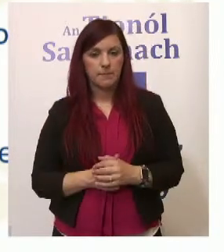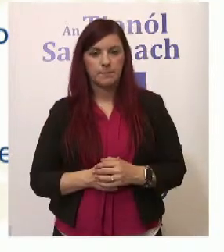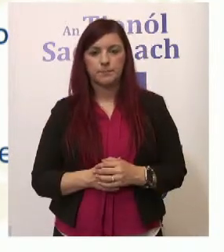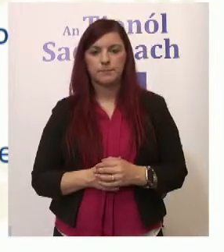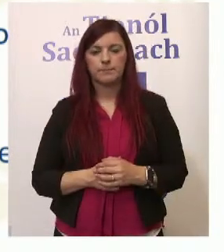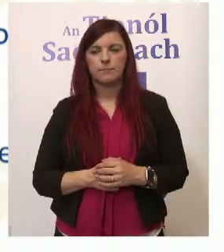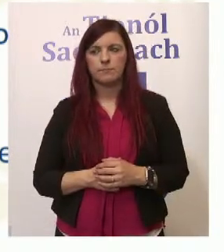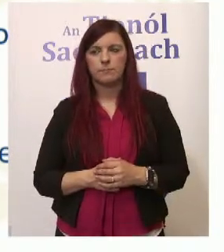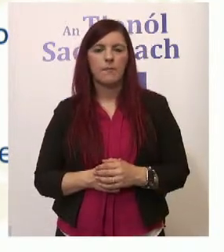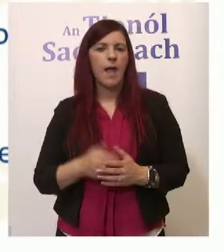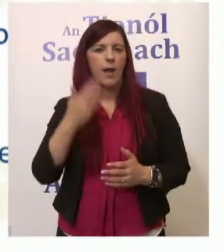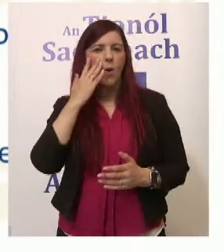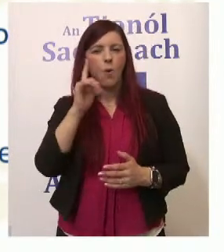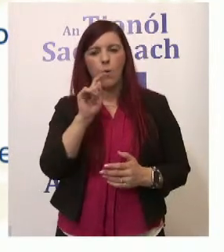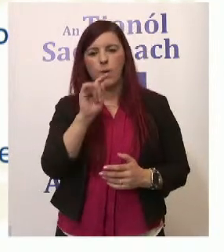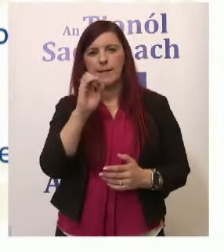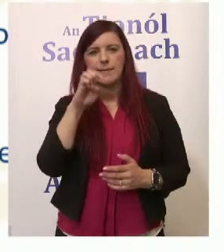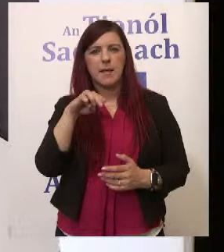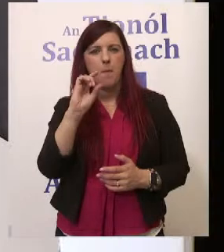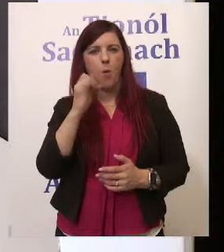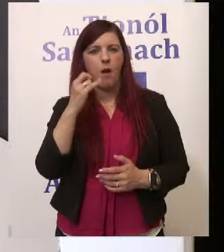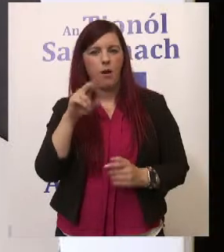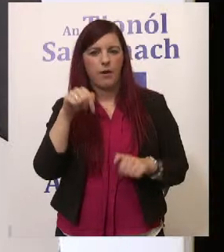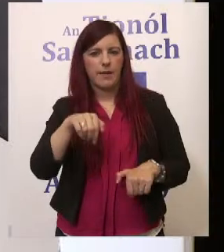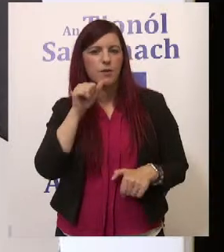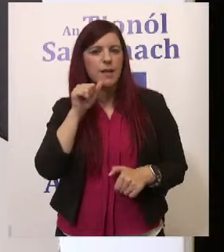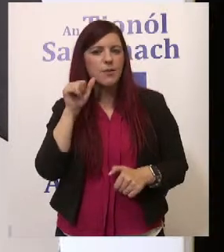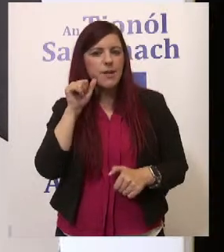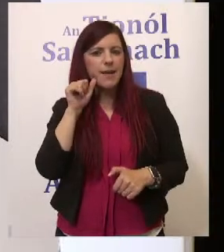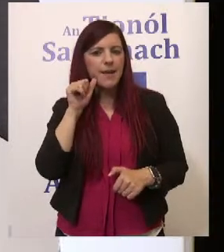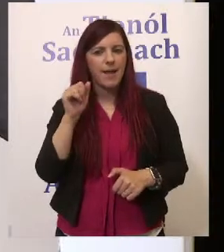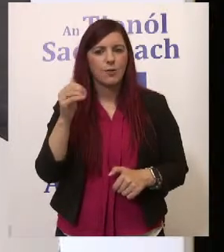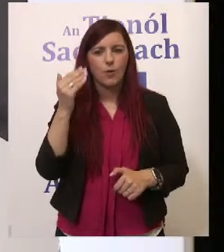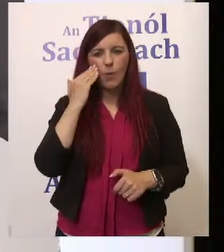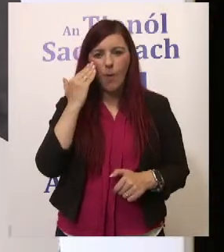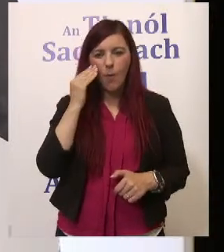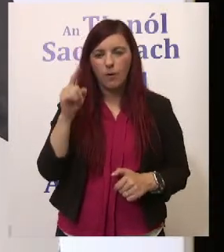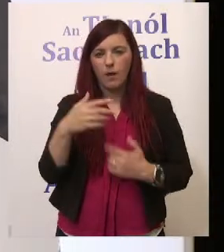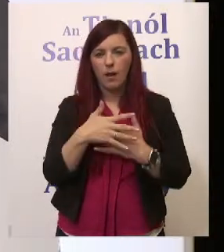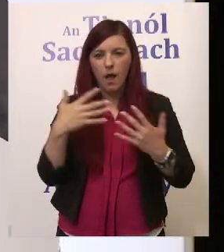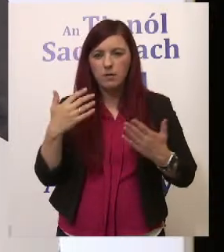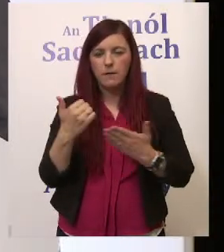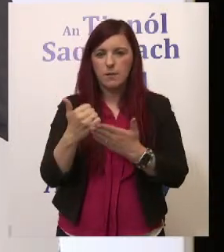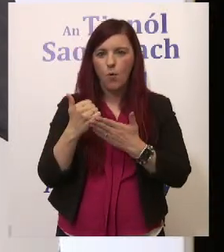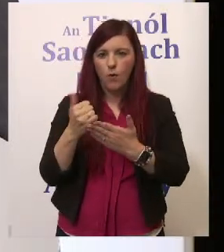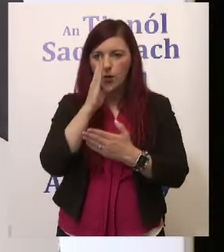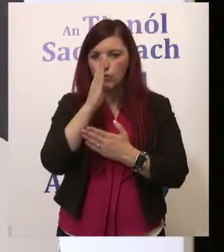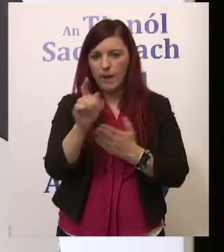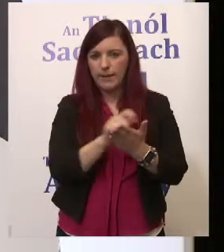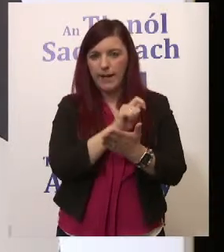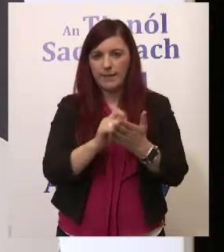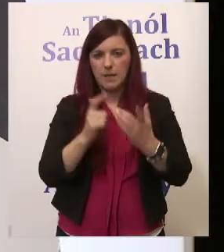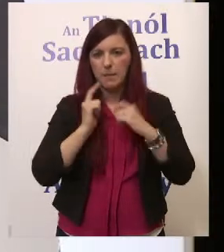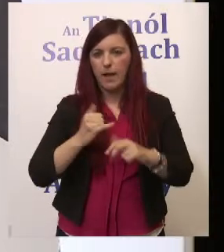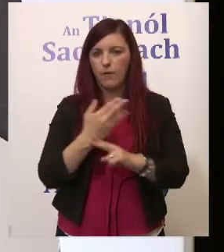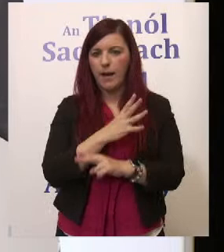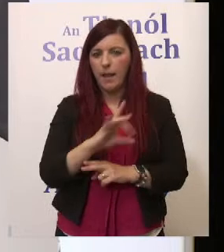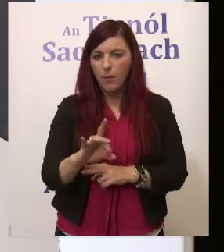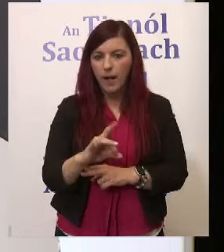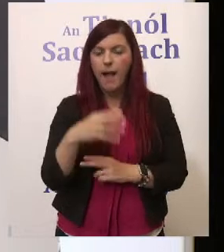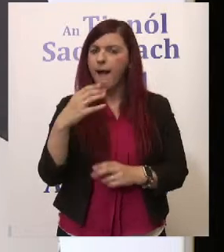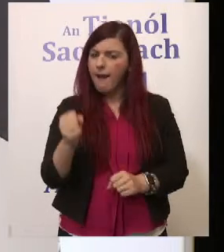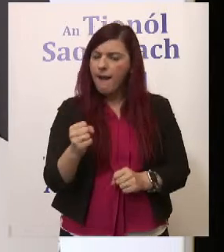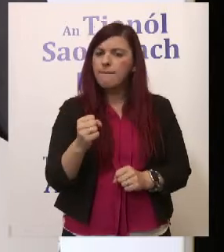You'll have had Tim O'Connor into yesterday, and as you'll know, there's a lot of support for a directly elected mayor in Limerick. That comes with a couple of